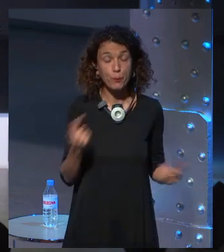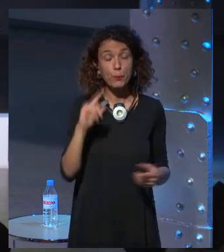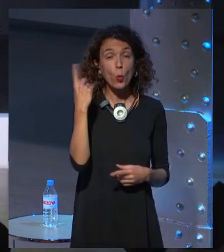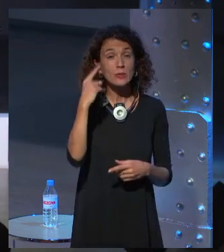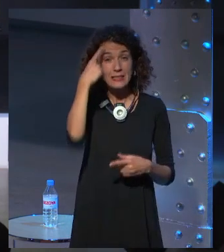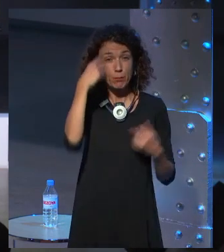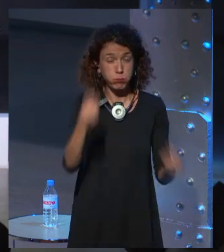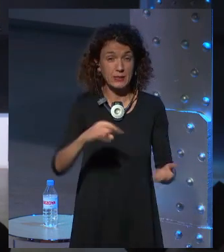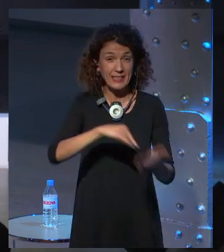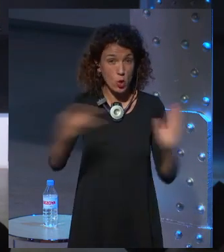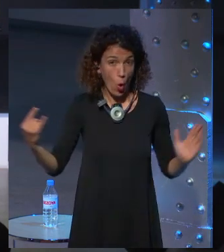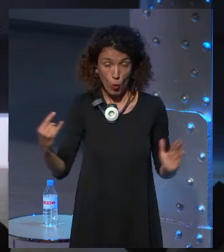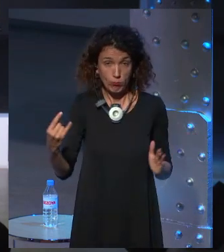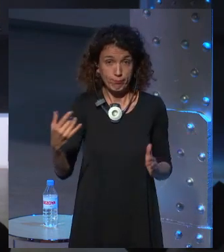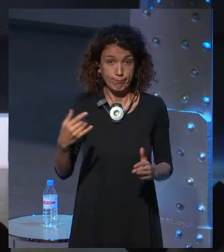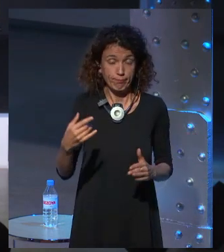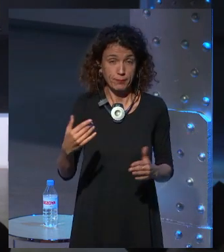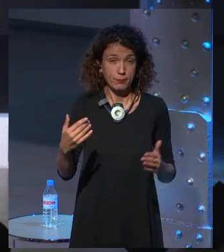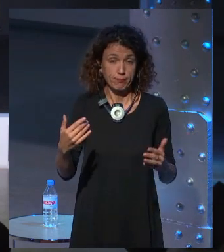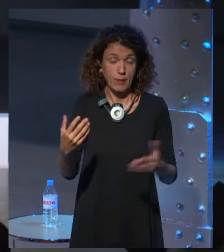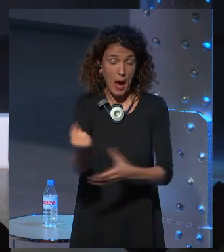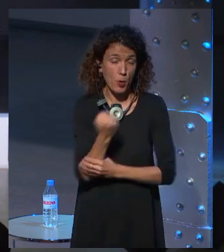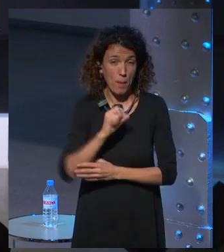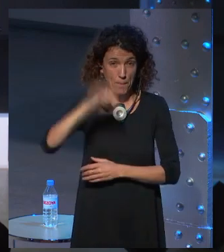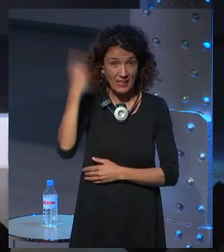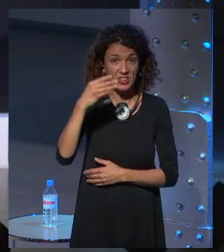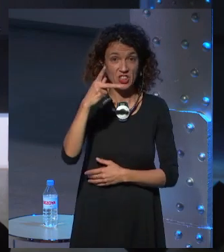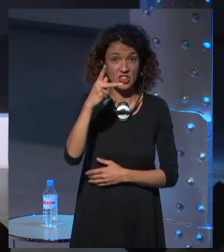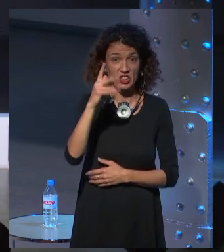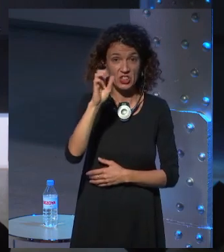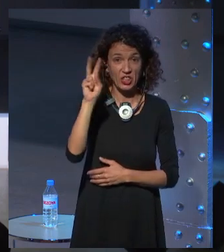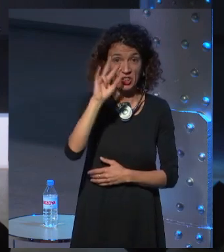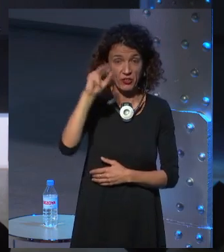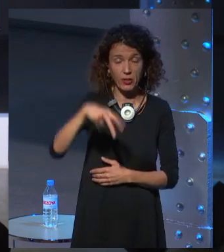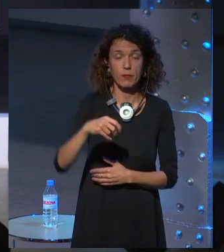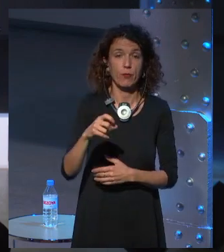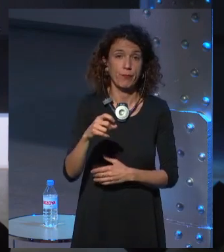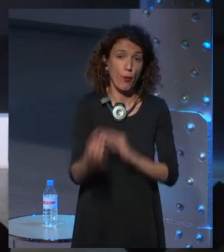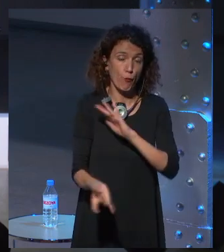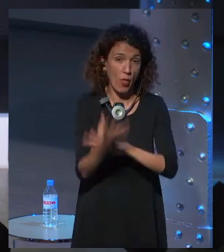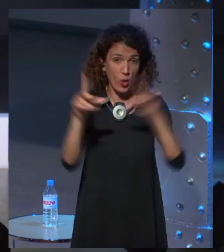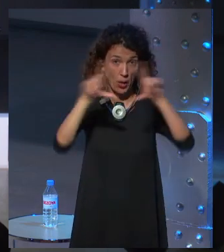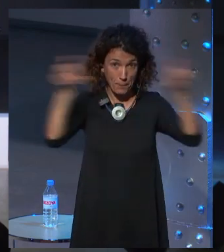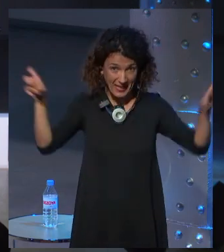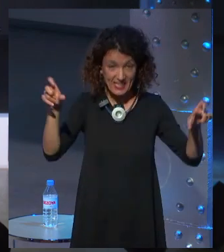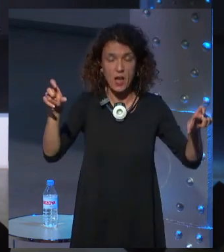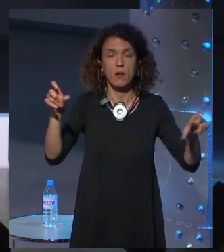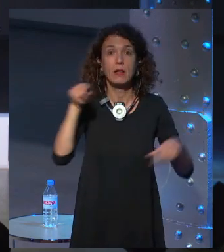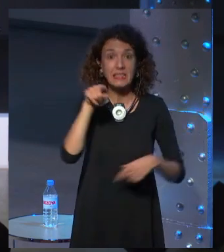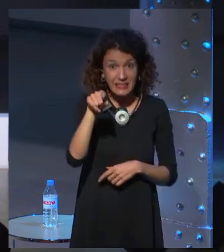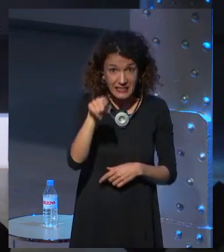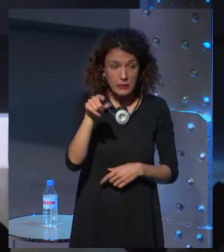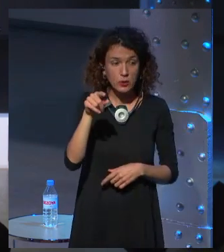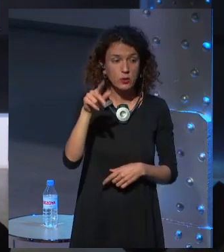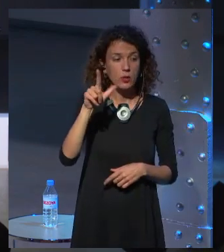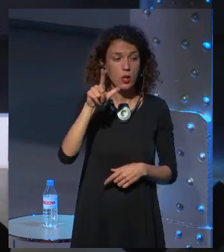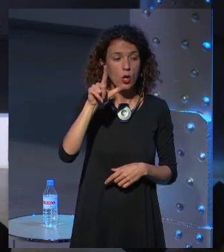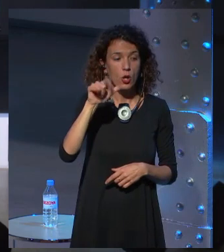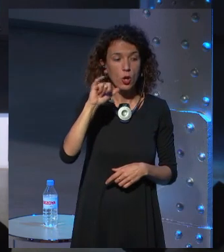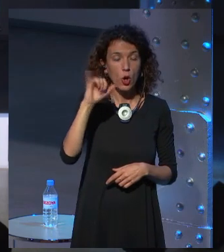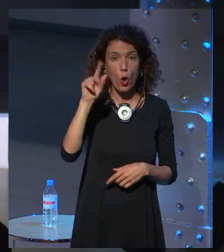is Kevin Kelly, who's up here, and he's the founder of Wired. And Kevin Kelly suggests that we start thinking